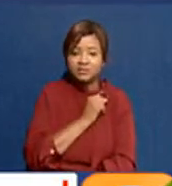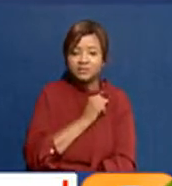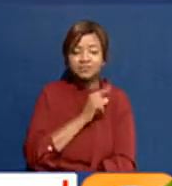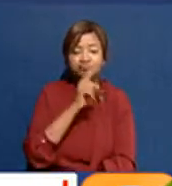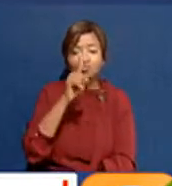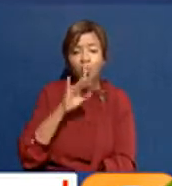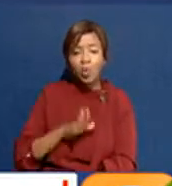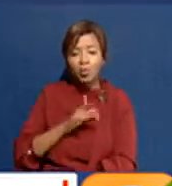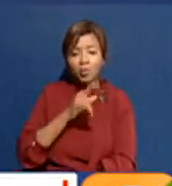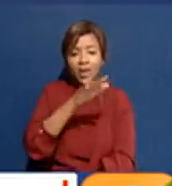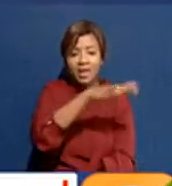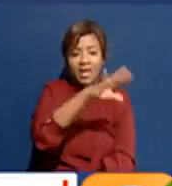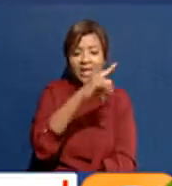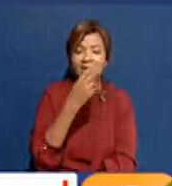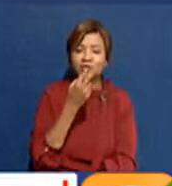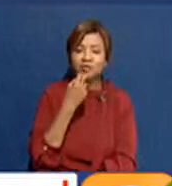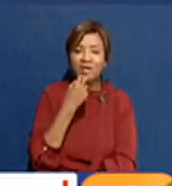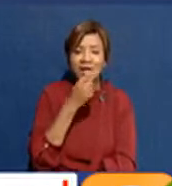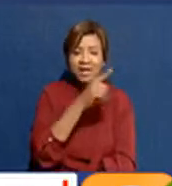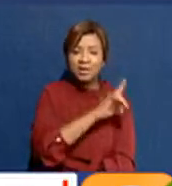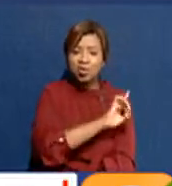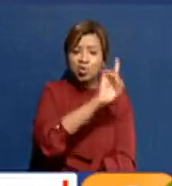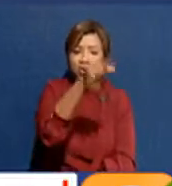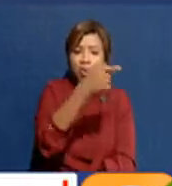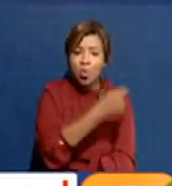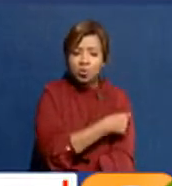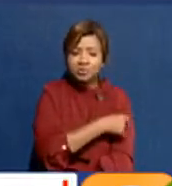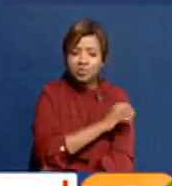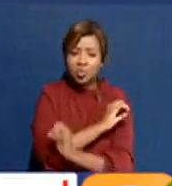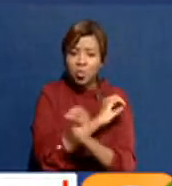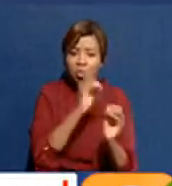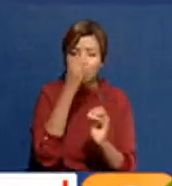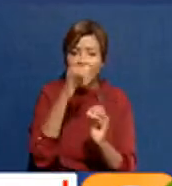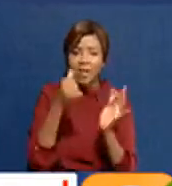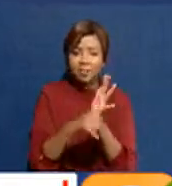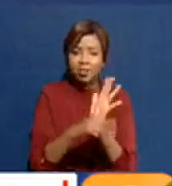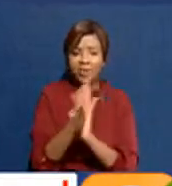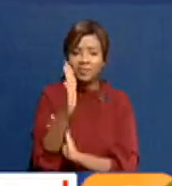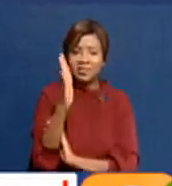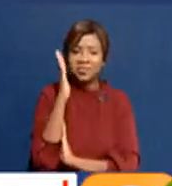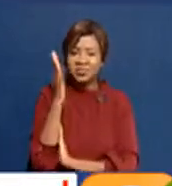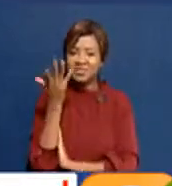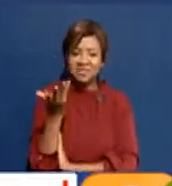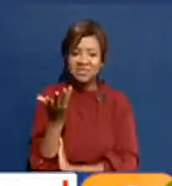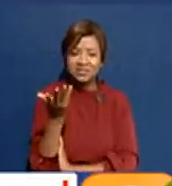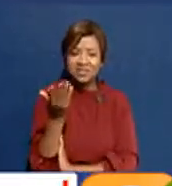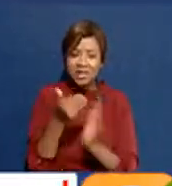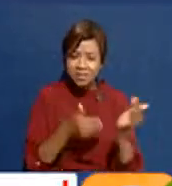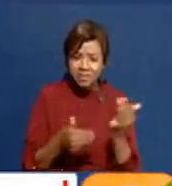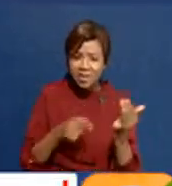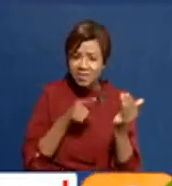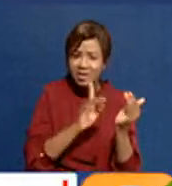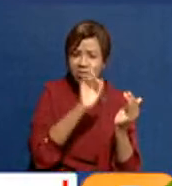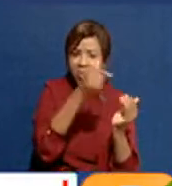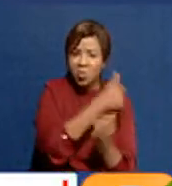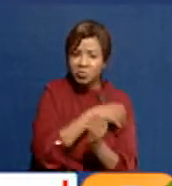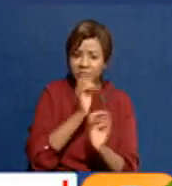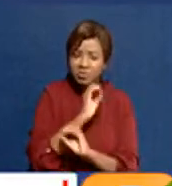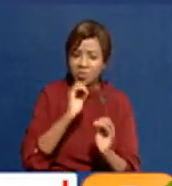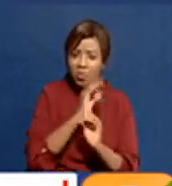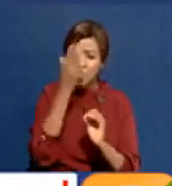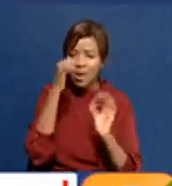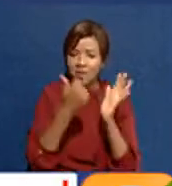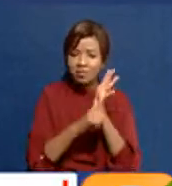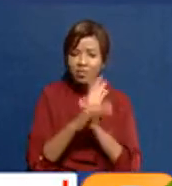cannot take her child to the hospital because of insecurity, the solution that we'll give them in Turkana is not the solution we'll give in